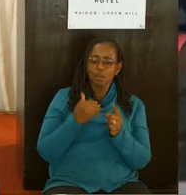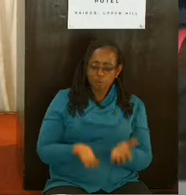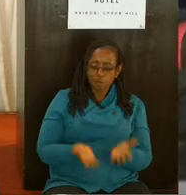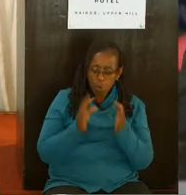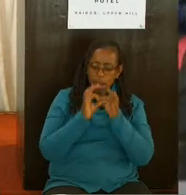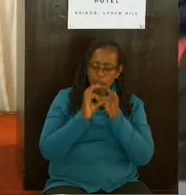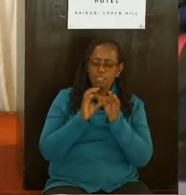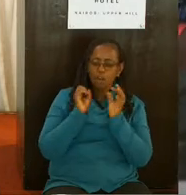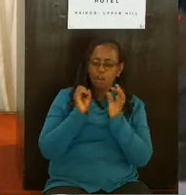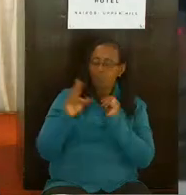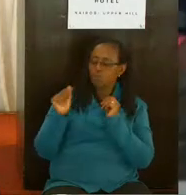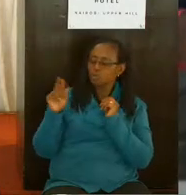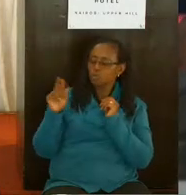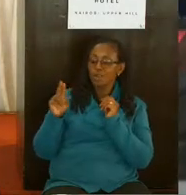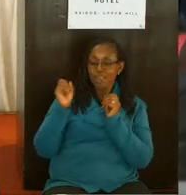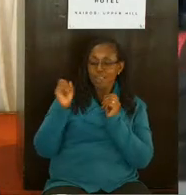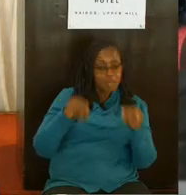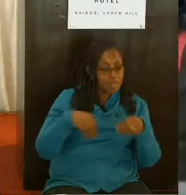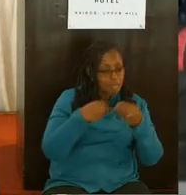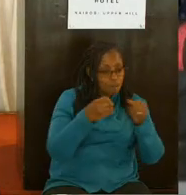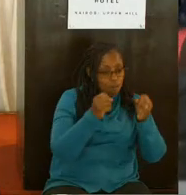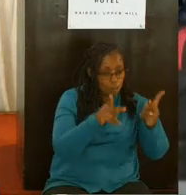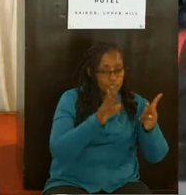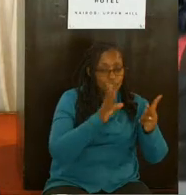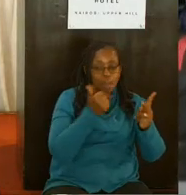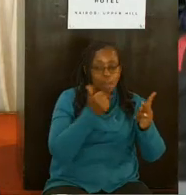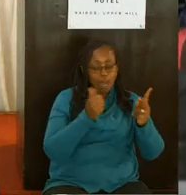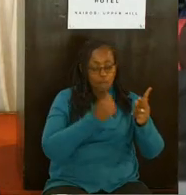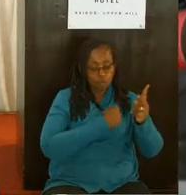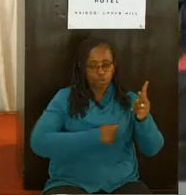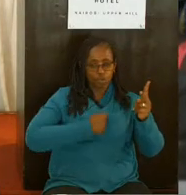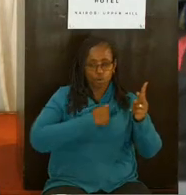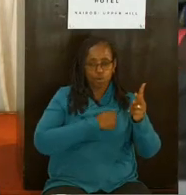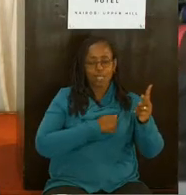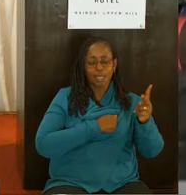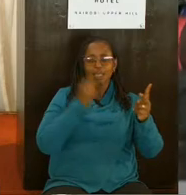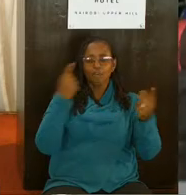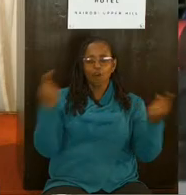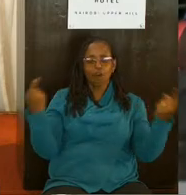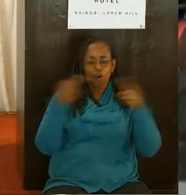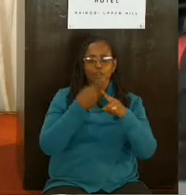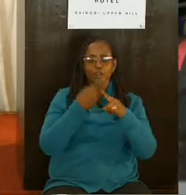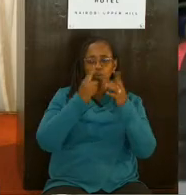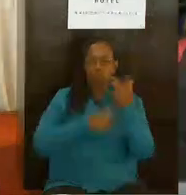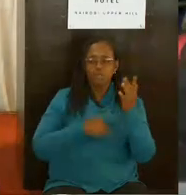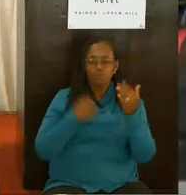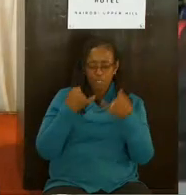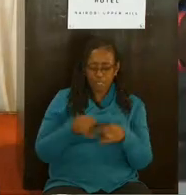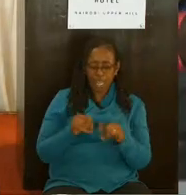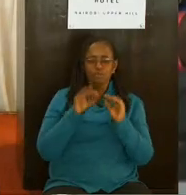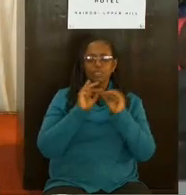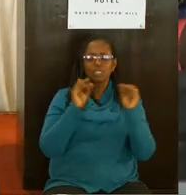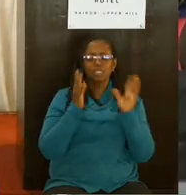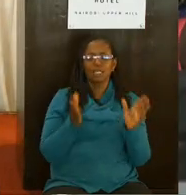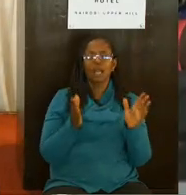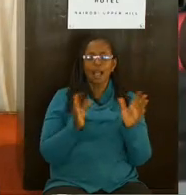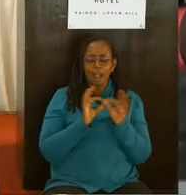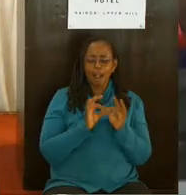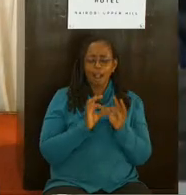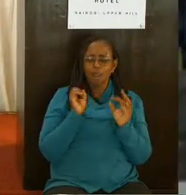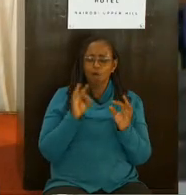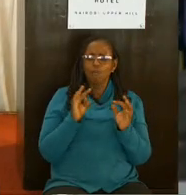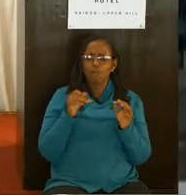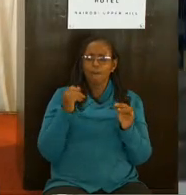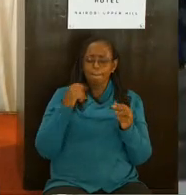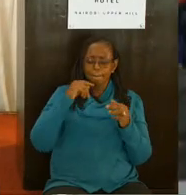voodoo and sorry if I have not given you the opportunity to speak I'm sorry if that was contrary to what we are trying to create here a culture of utu